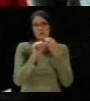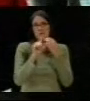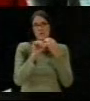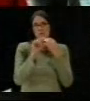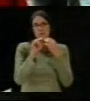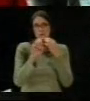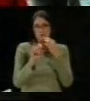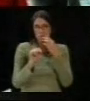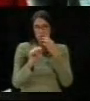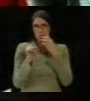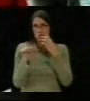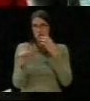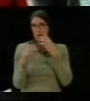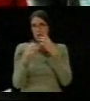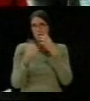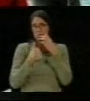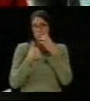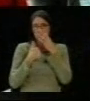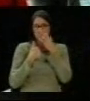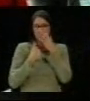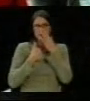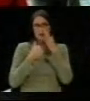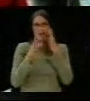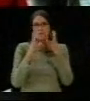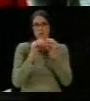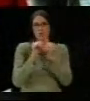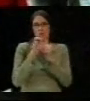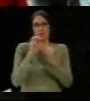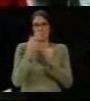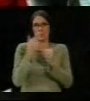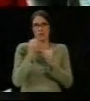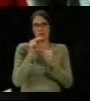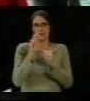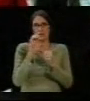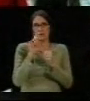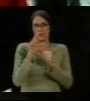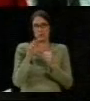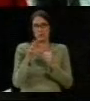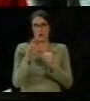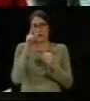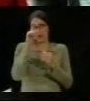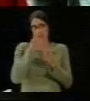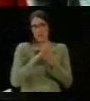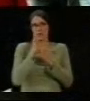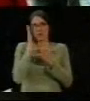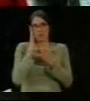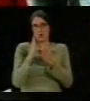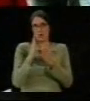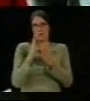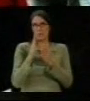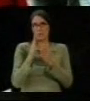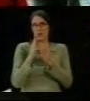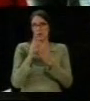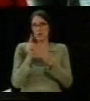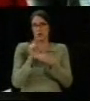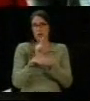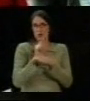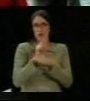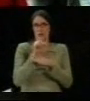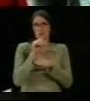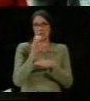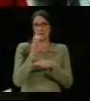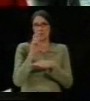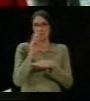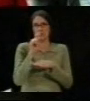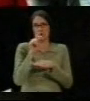you and I met with the Chancellor, I believe most of this will go down with documents as opposed to witnesses. It'll be a